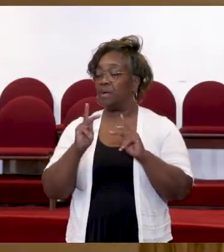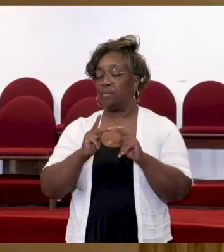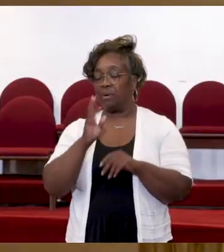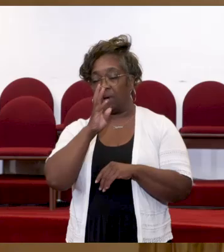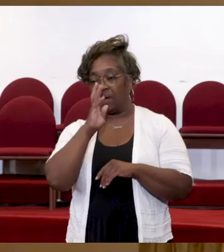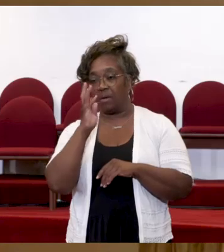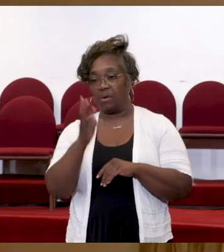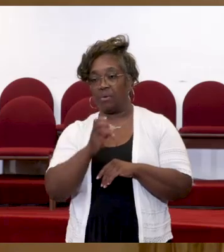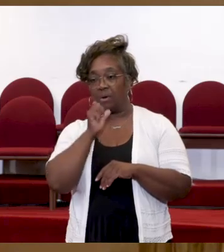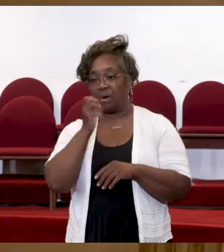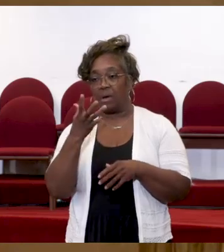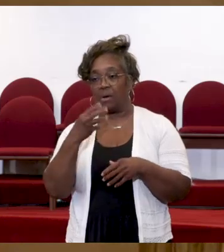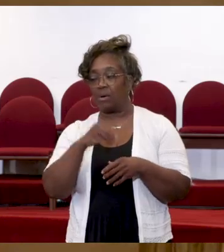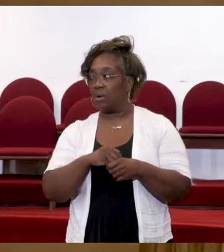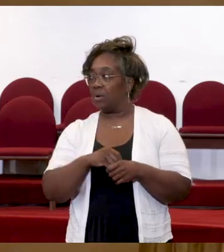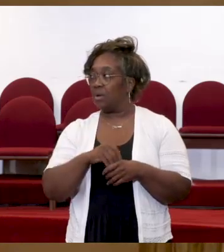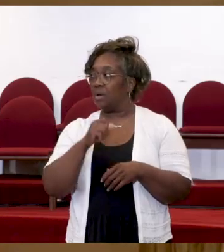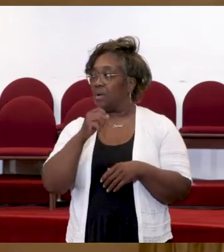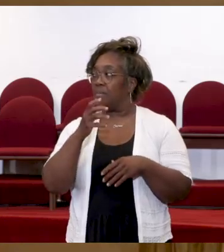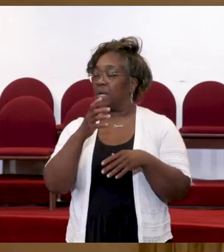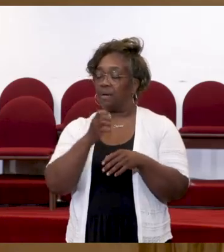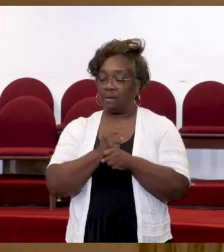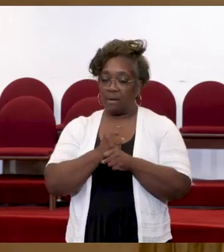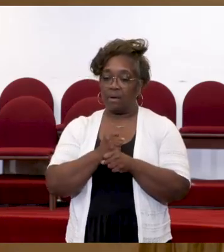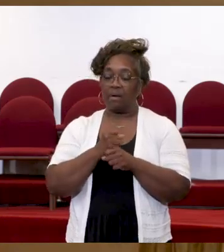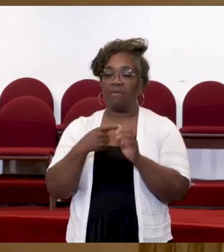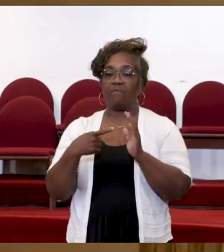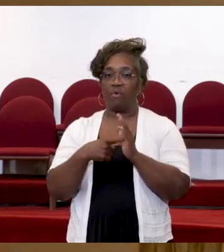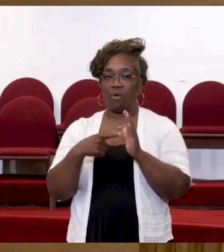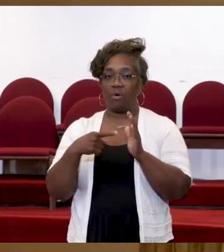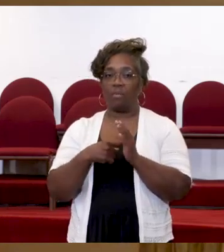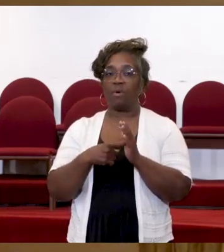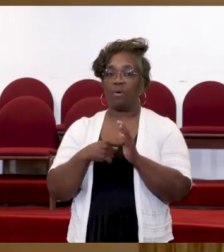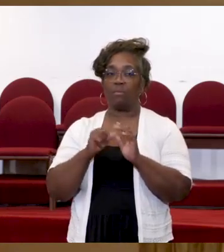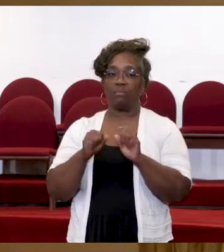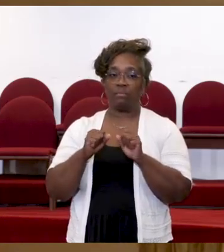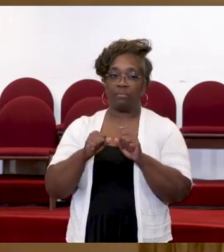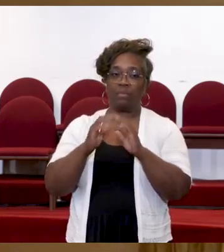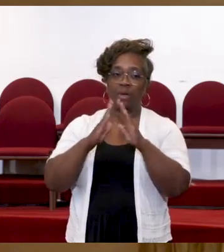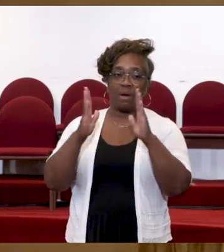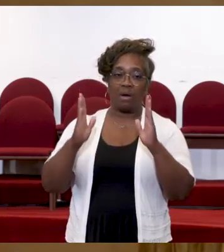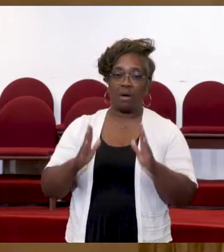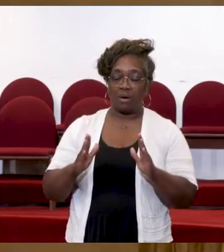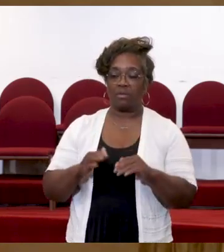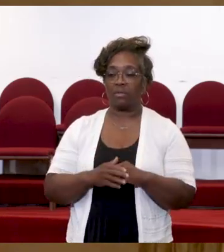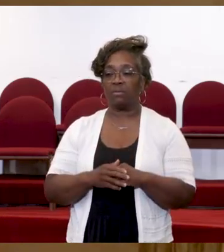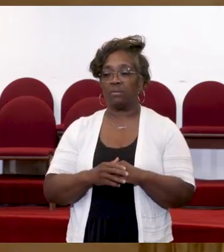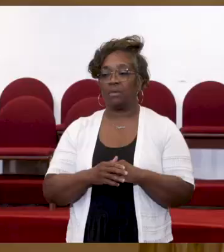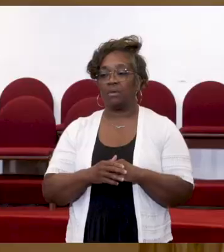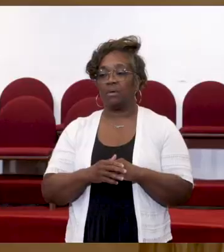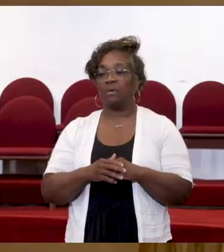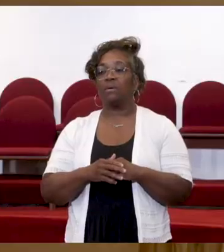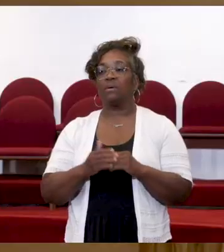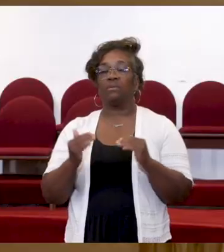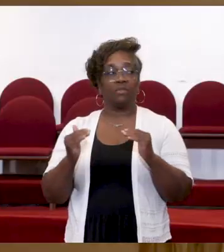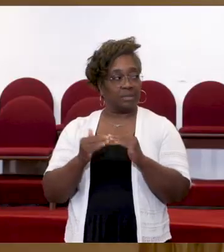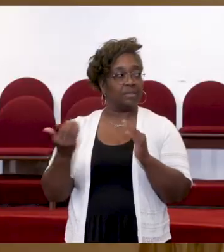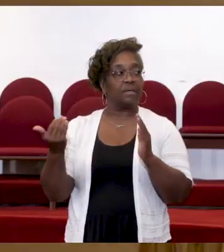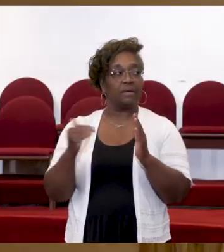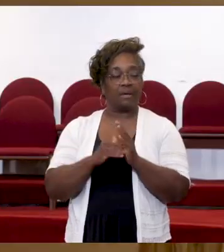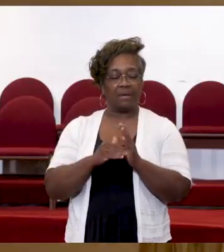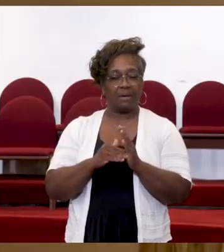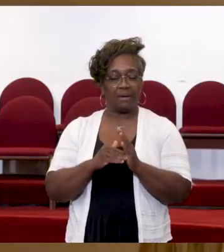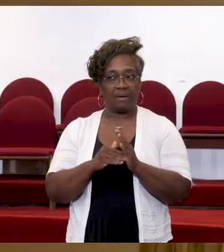might receive affordable and attainable housing. Restorative justice for those that have been a part of the